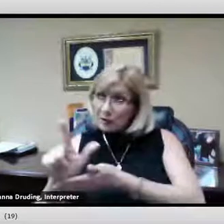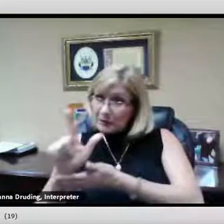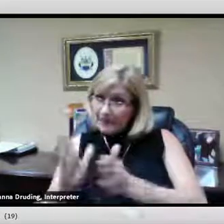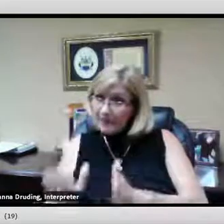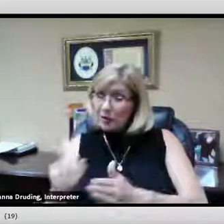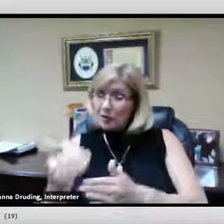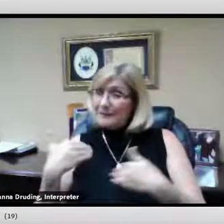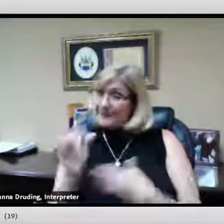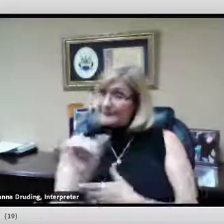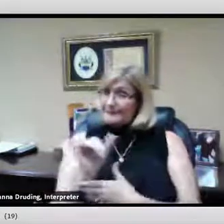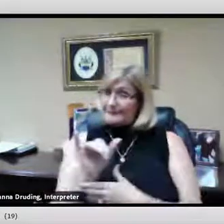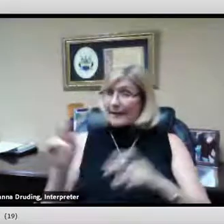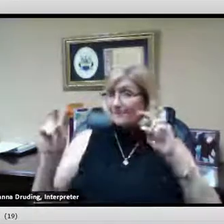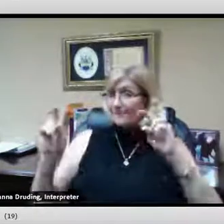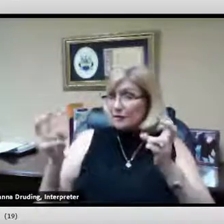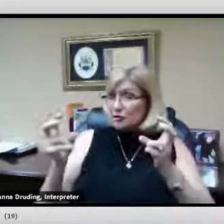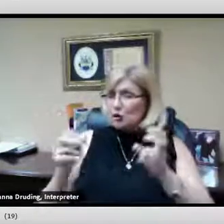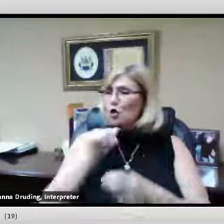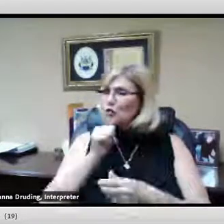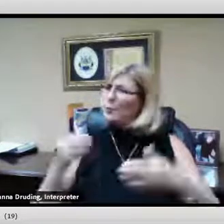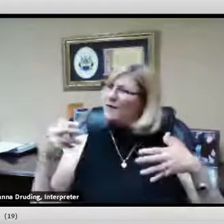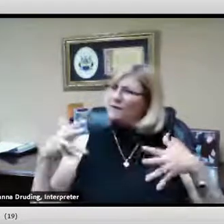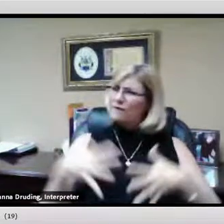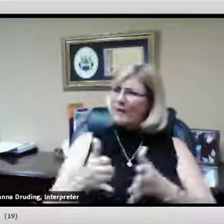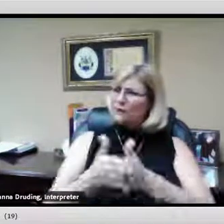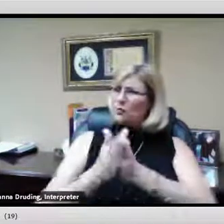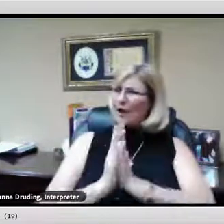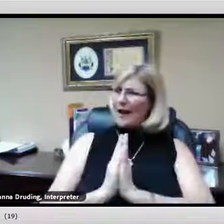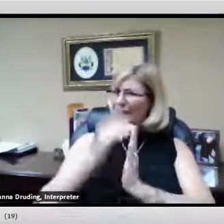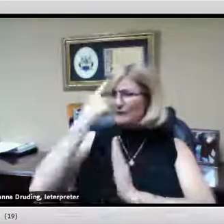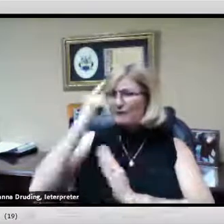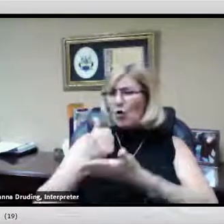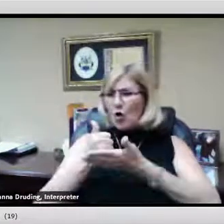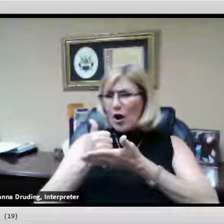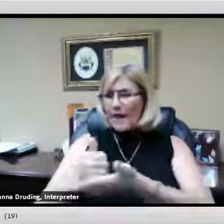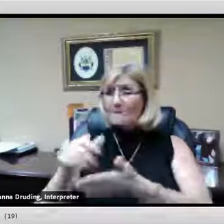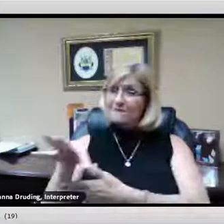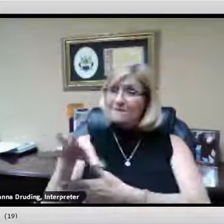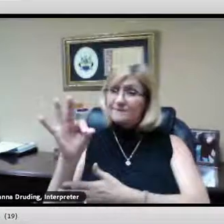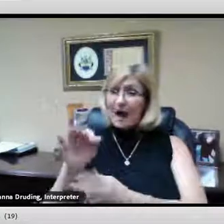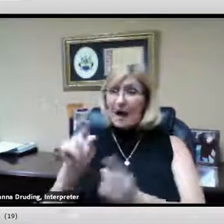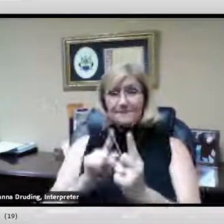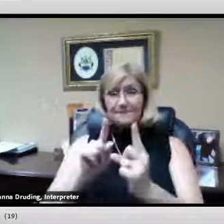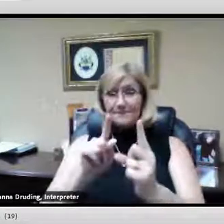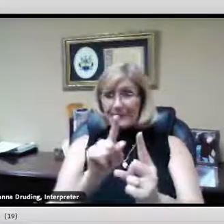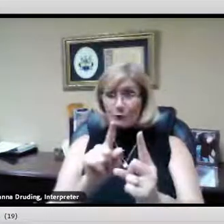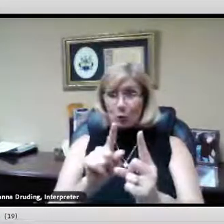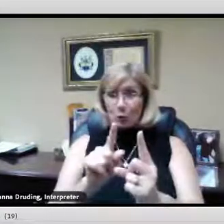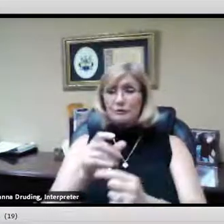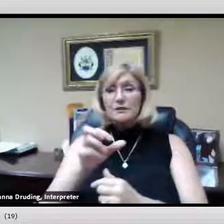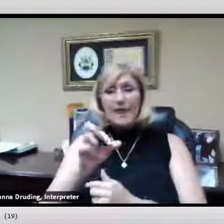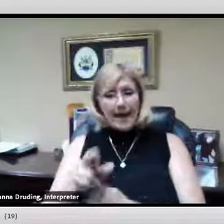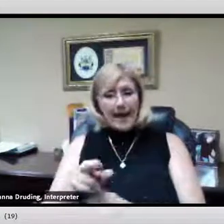Don't be afraid to ask for help and find mentors and be a mentor. Contribute to the conversation